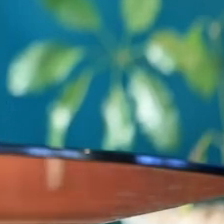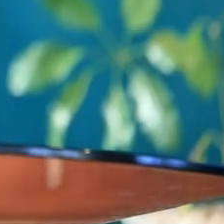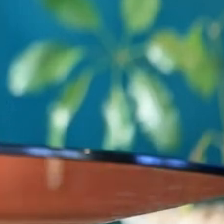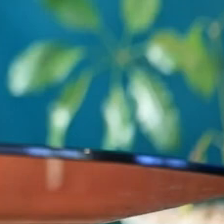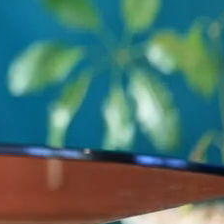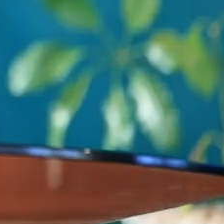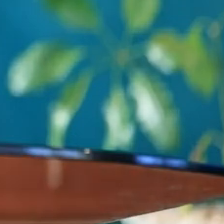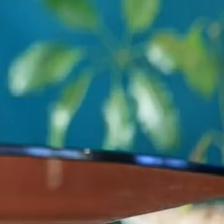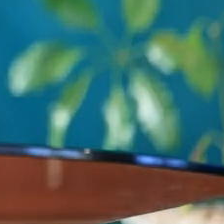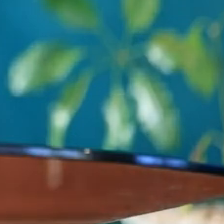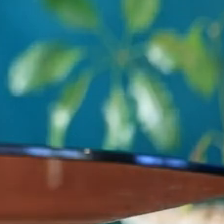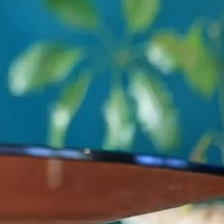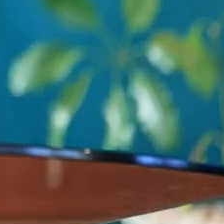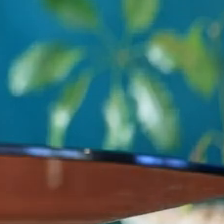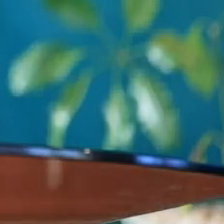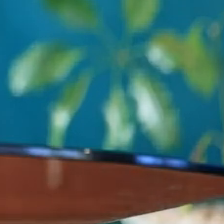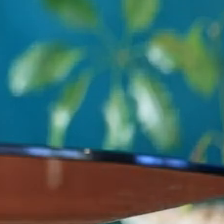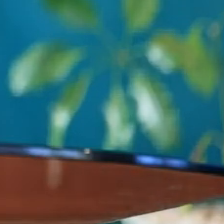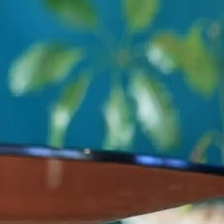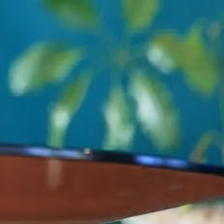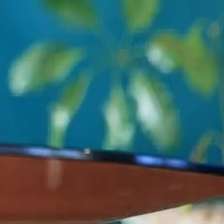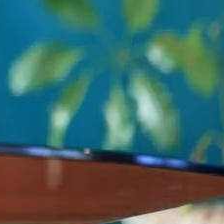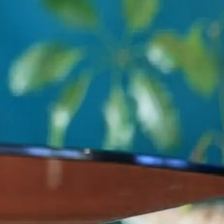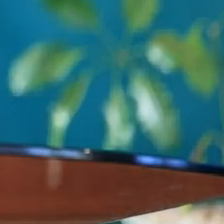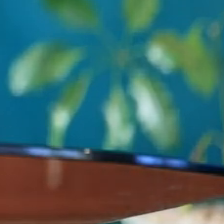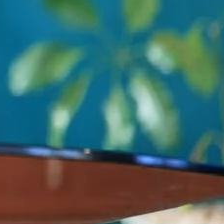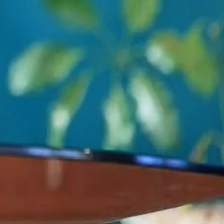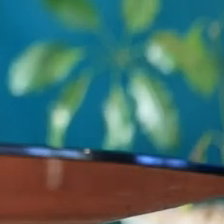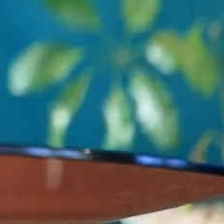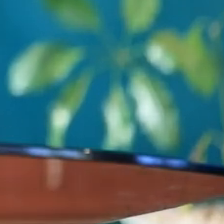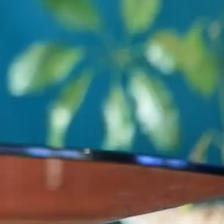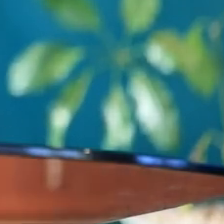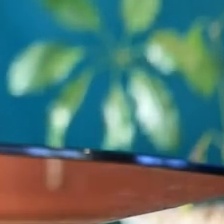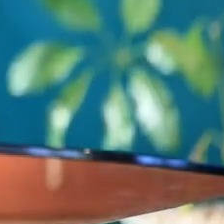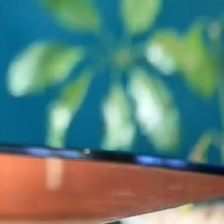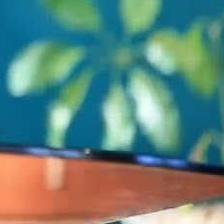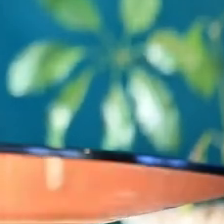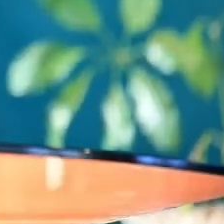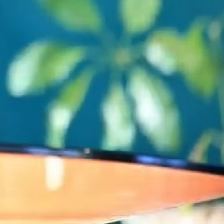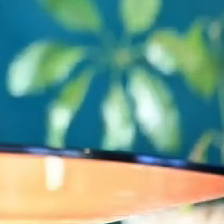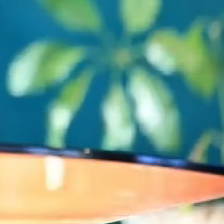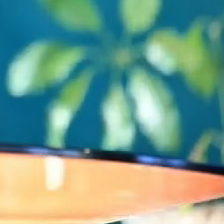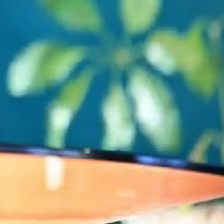got two types. We have the essential, and this essential is one which is